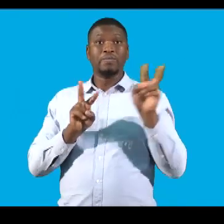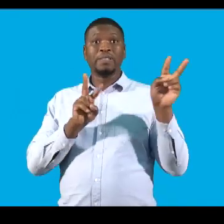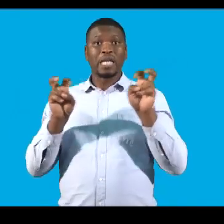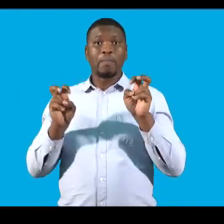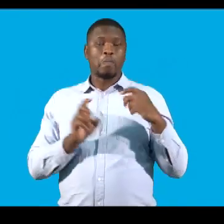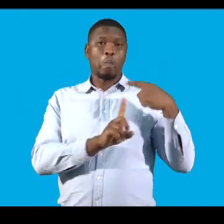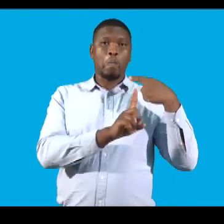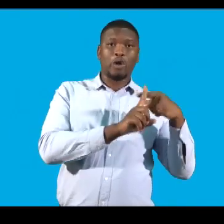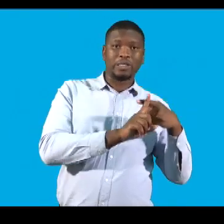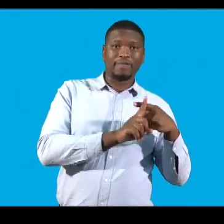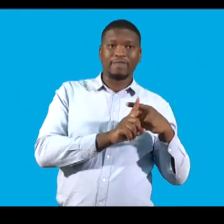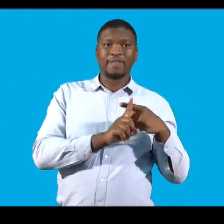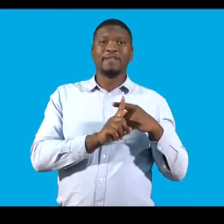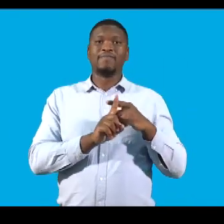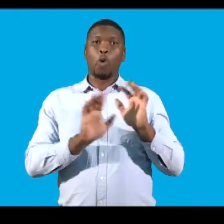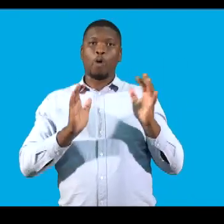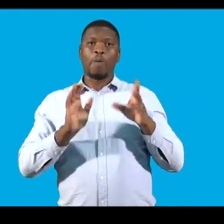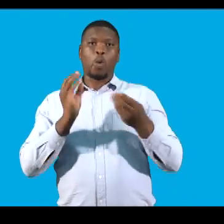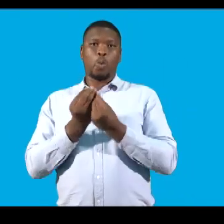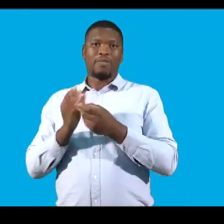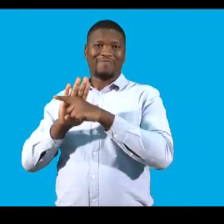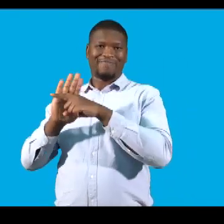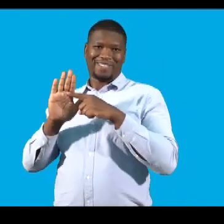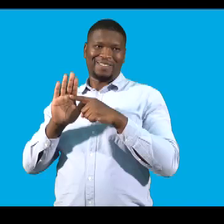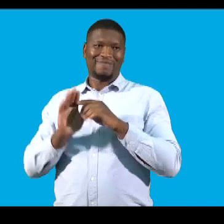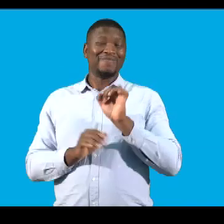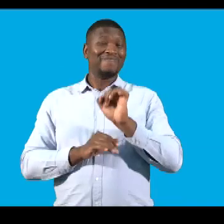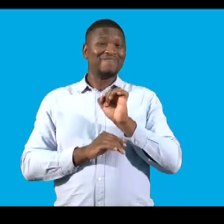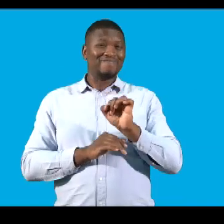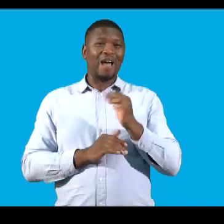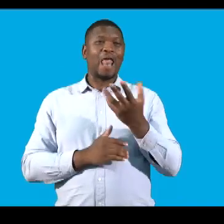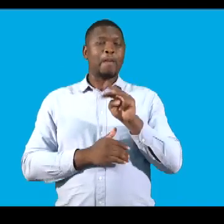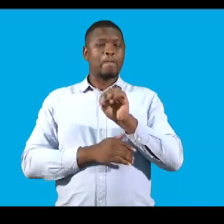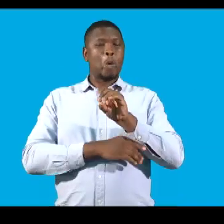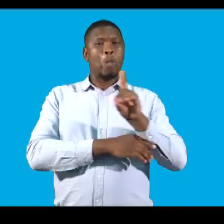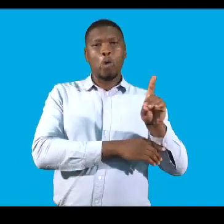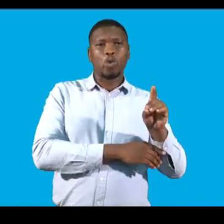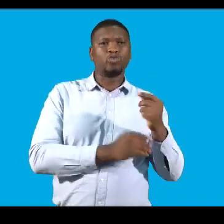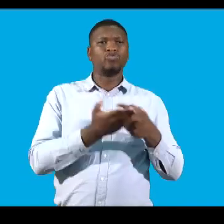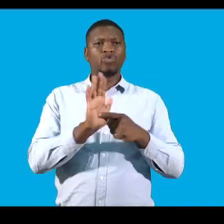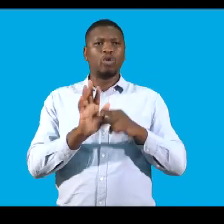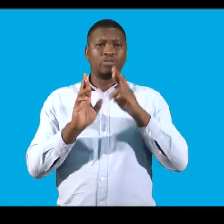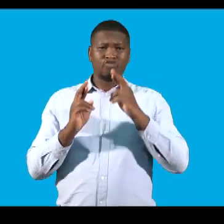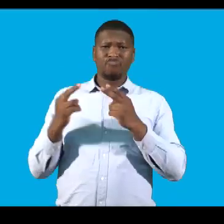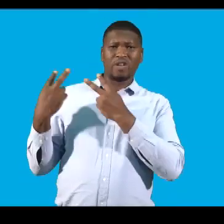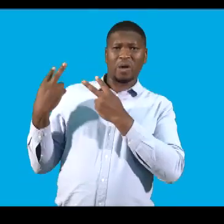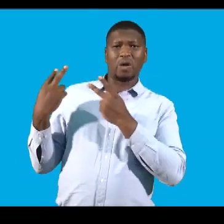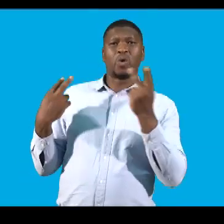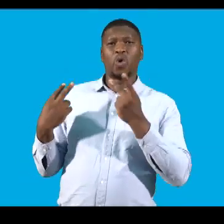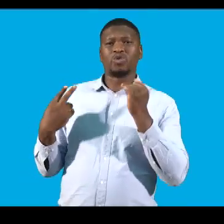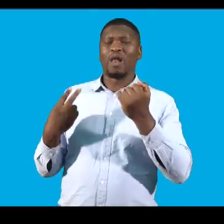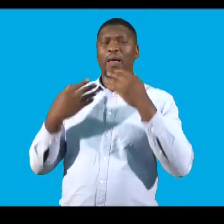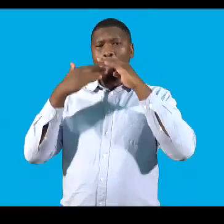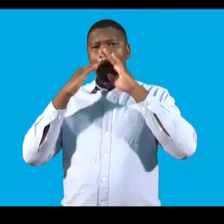positivity versus negativity. The mood is one of indifference. It's also reflective and melancholic,